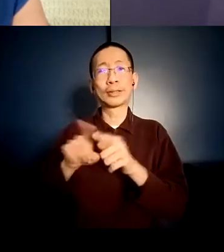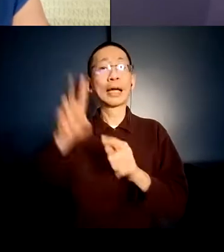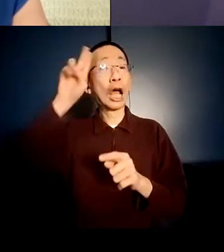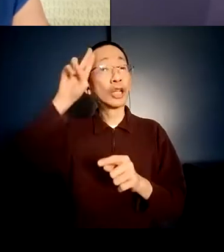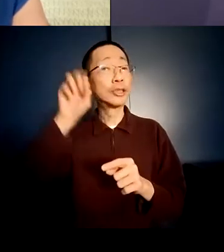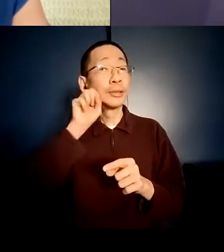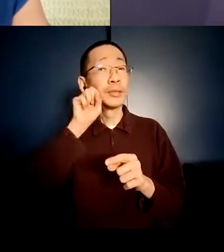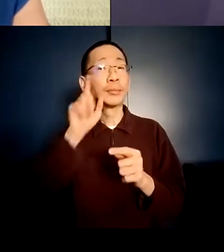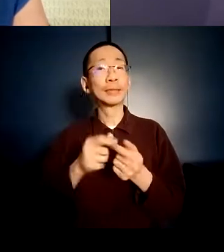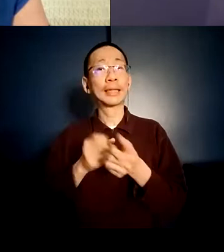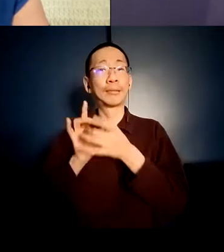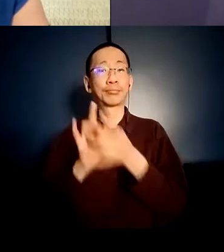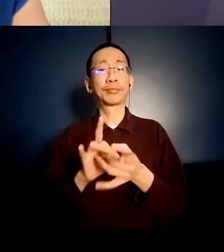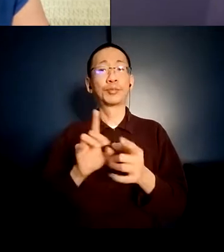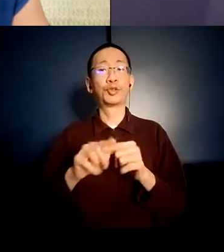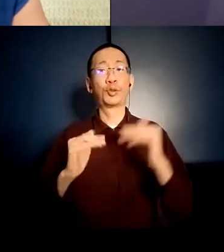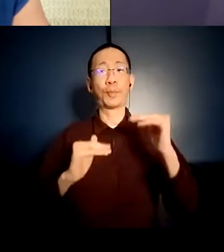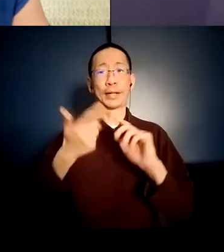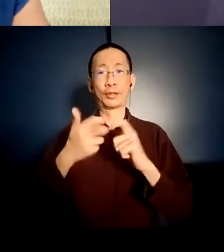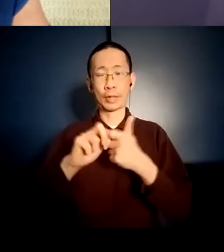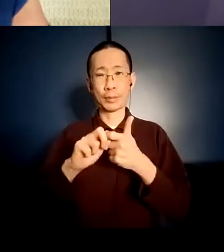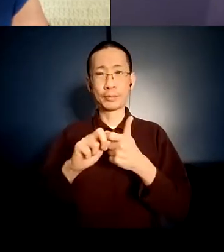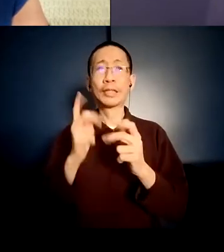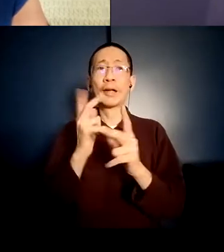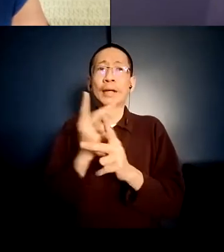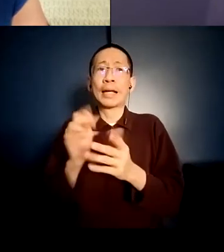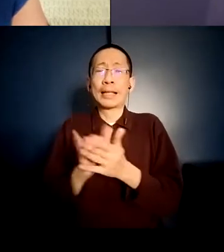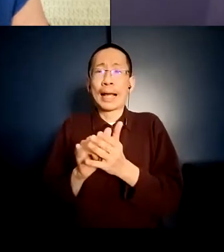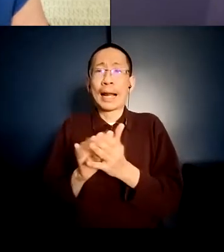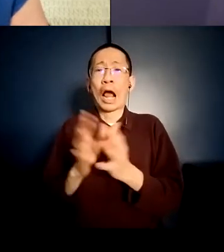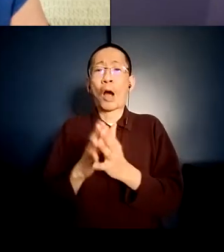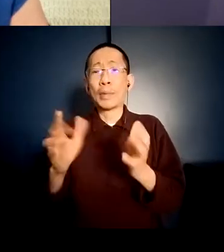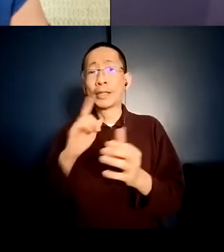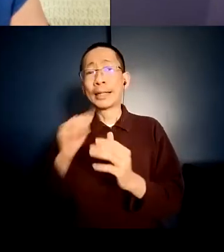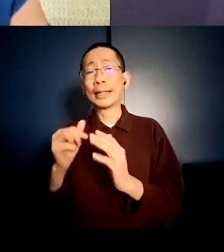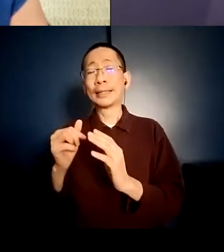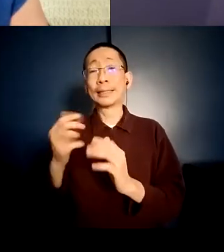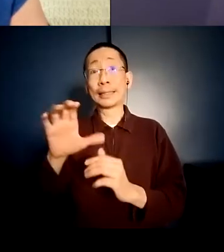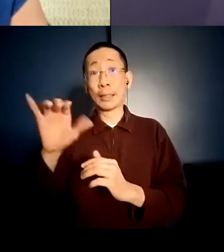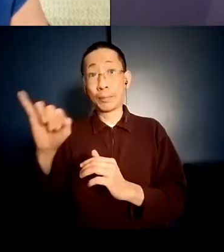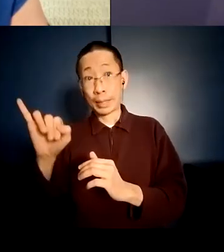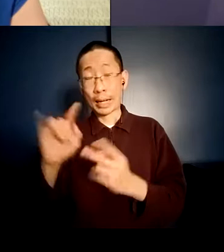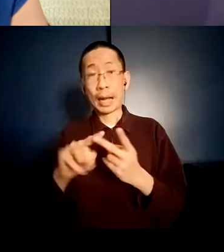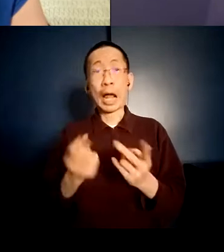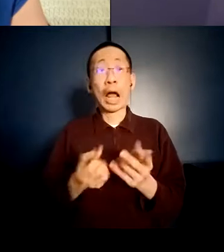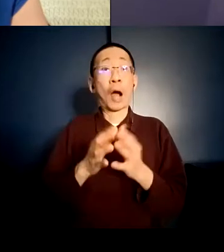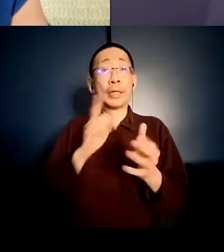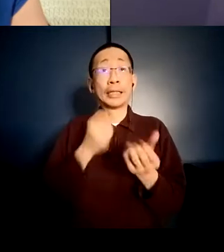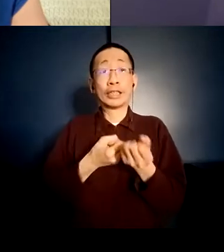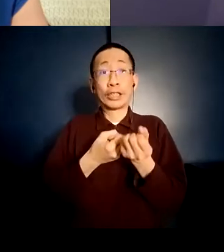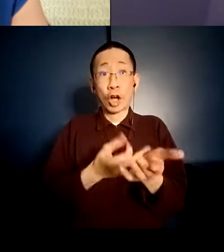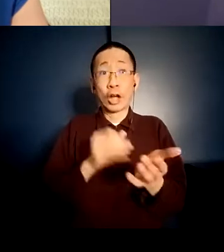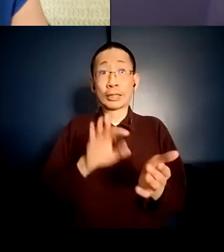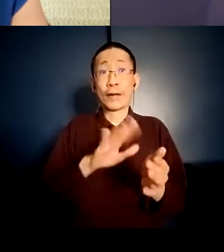with balance problems. So sorting all of that out, how much of it is the implant and how much of it is the cause of the child's deafness